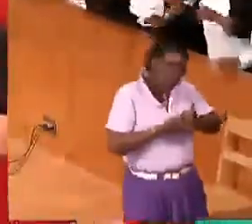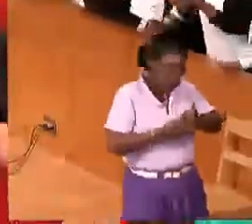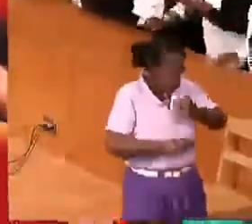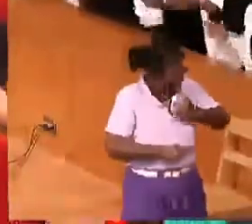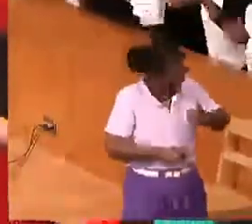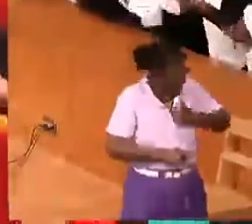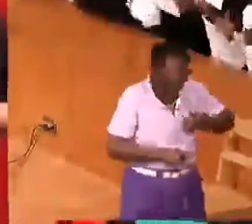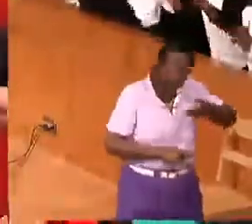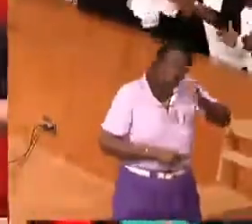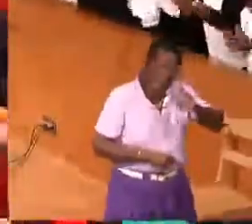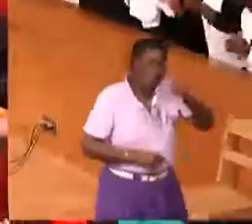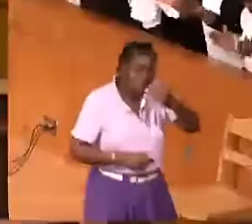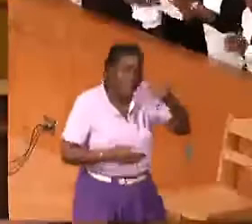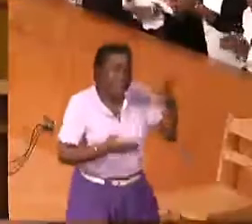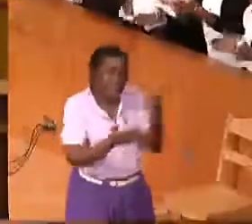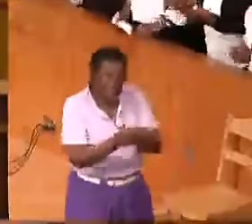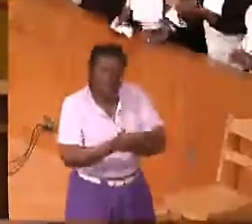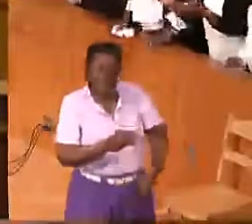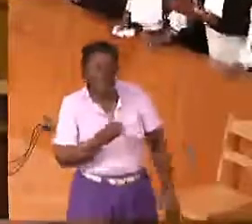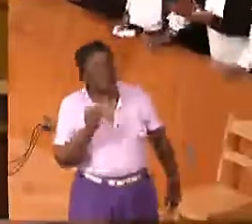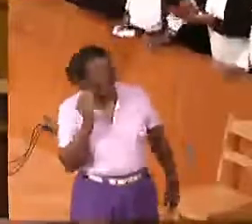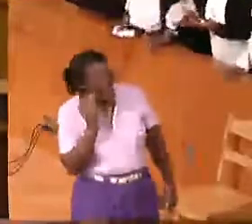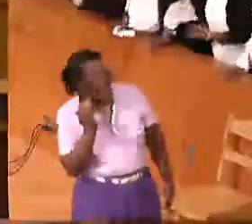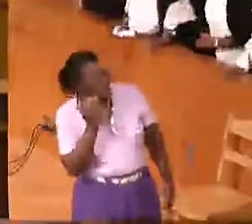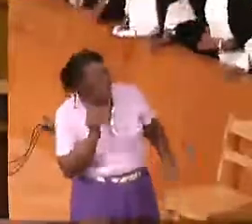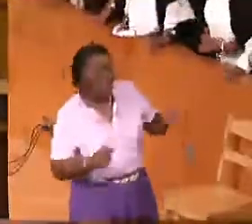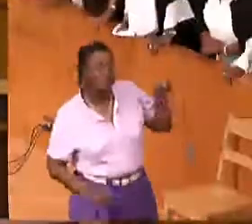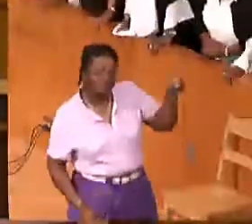good. I'm going to use